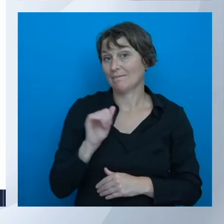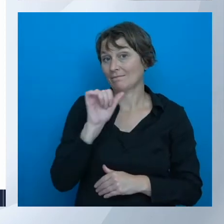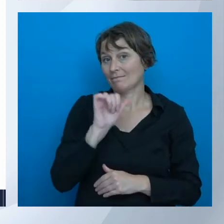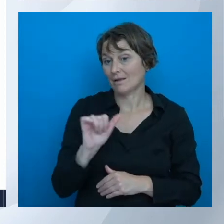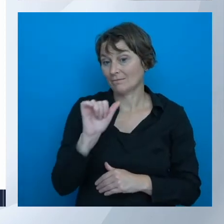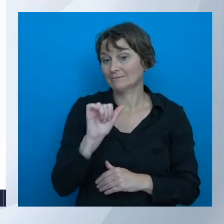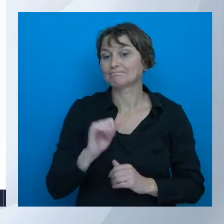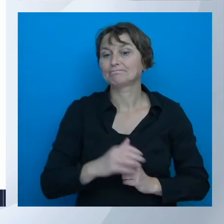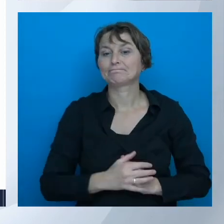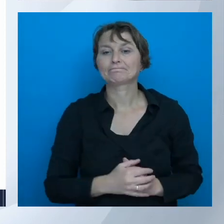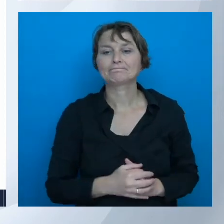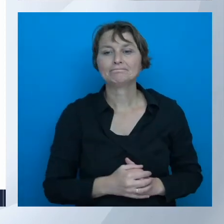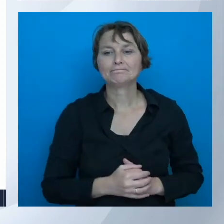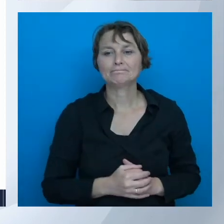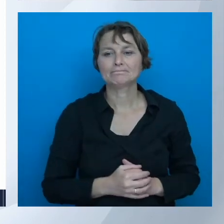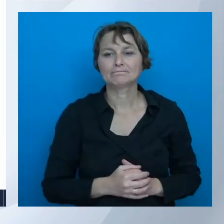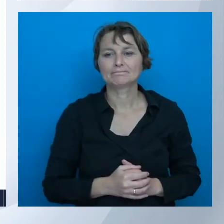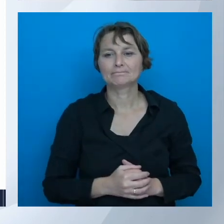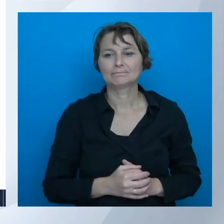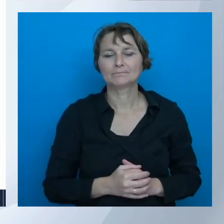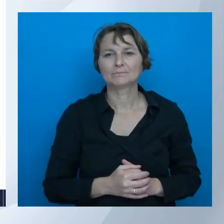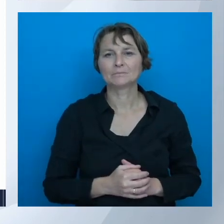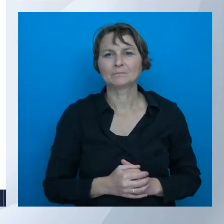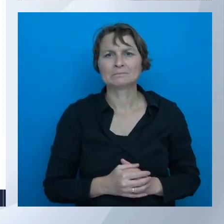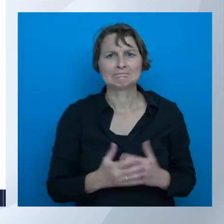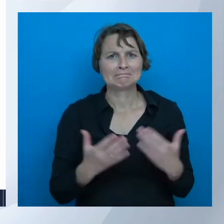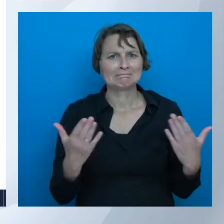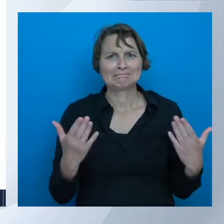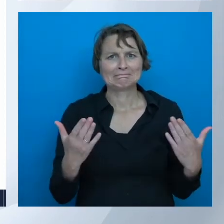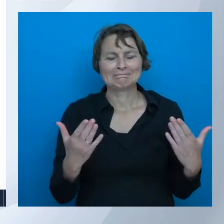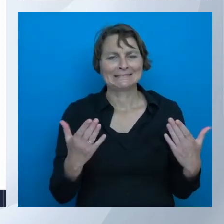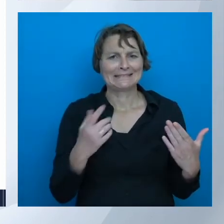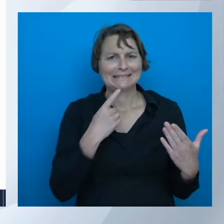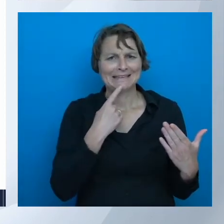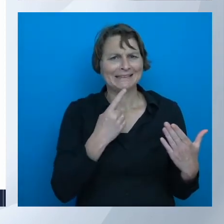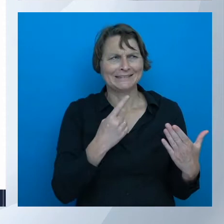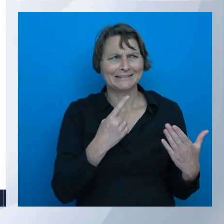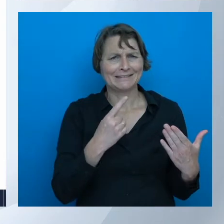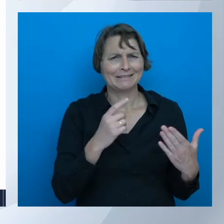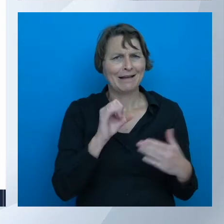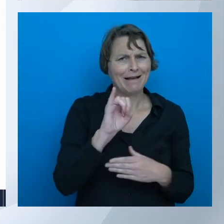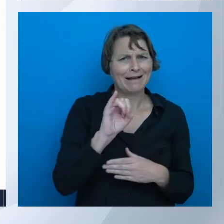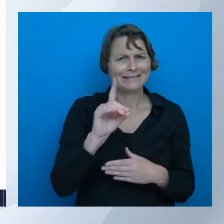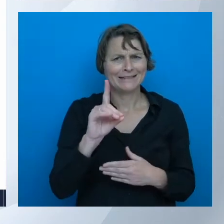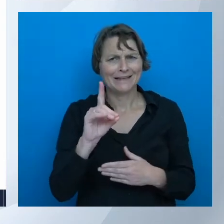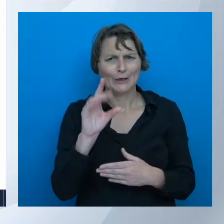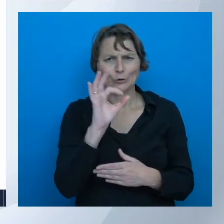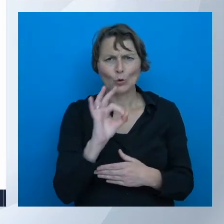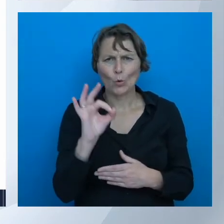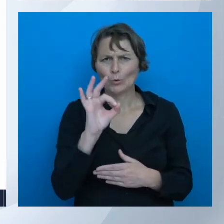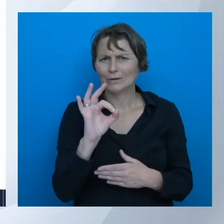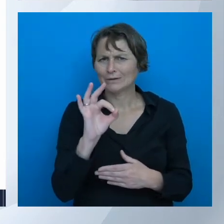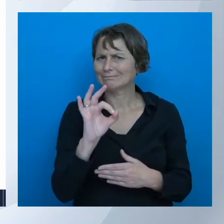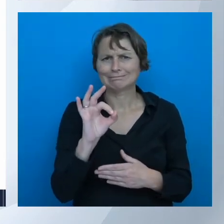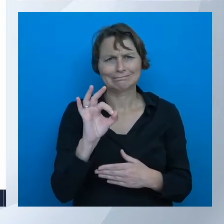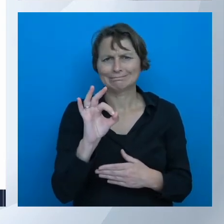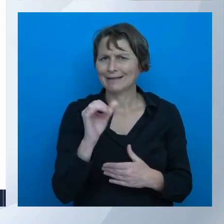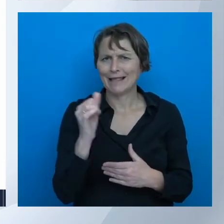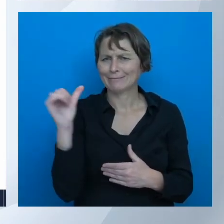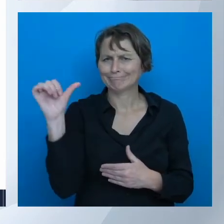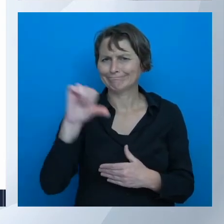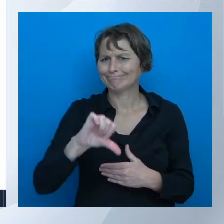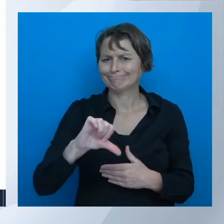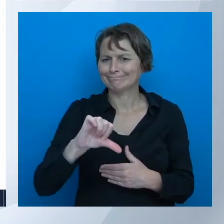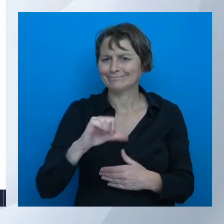And for some reason I do have a invalid ID token. That should be, that's not what